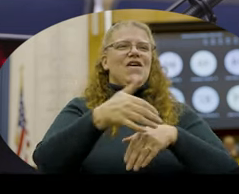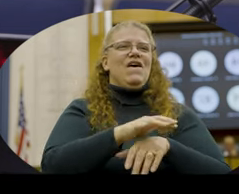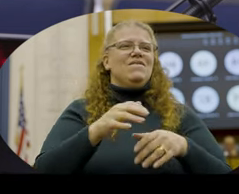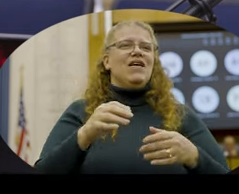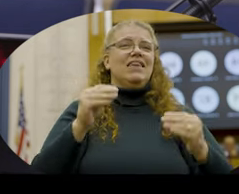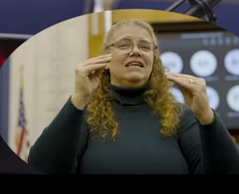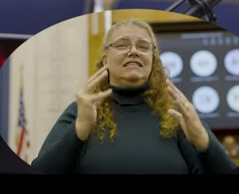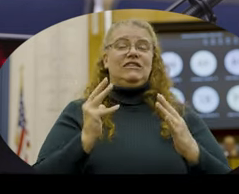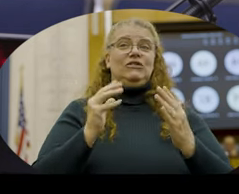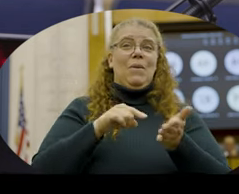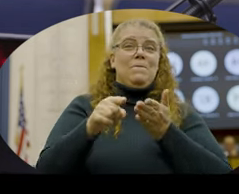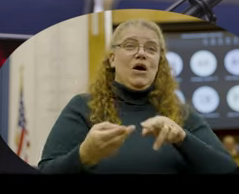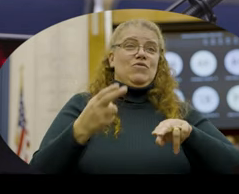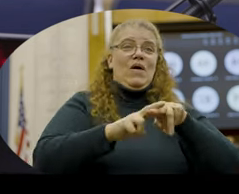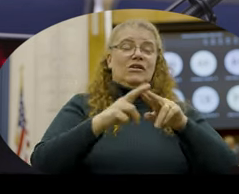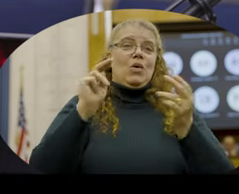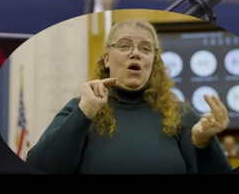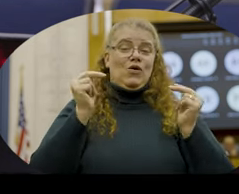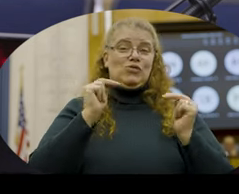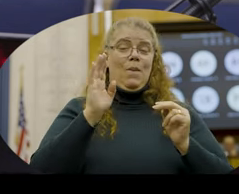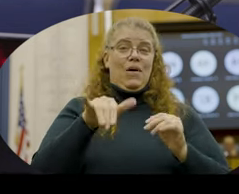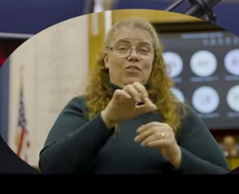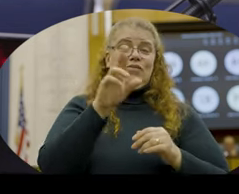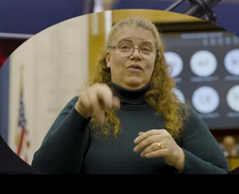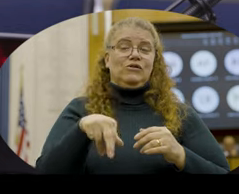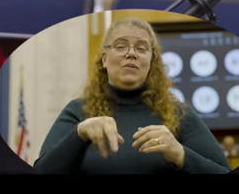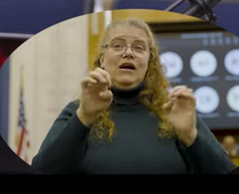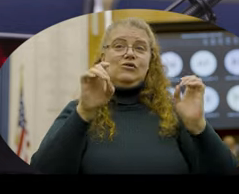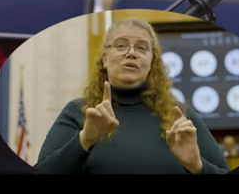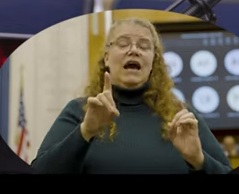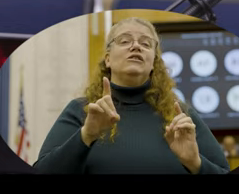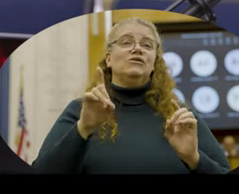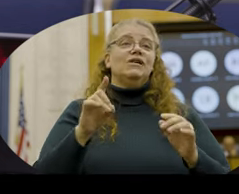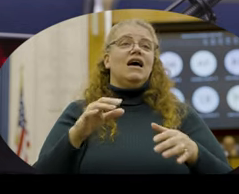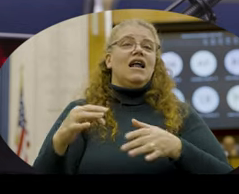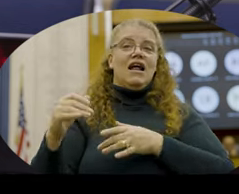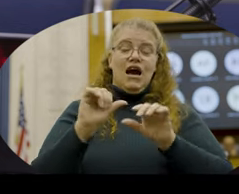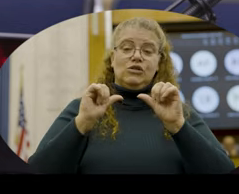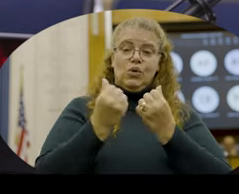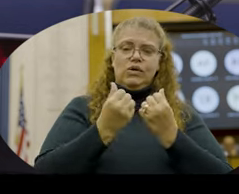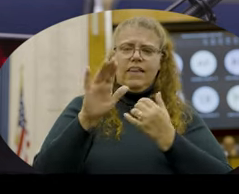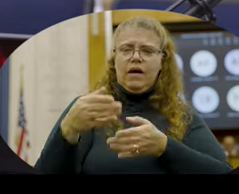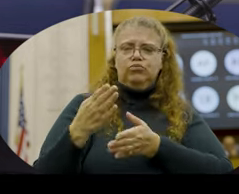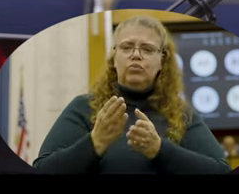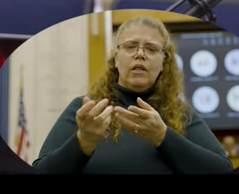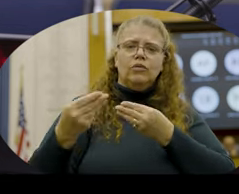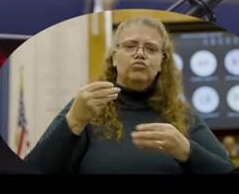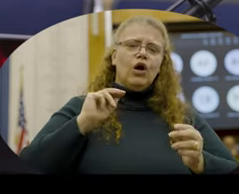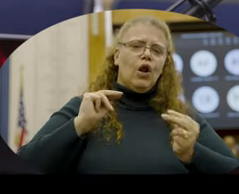neighborhoods. And as you know, I'm very proud of our work together to prioritize and invest in our schools and